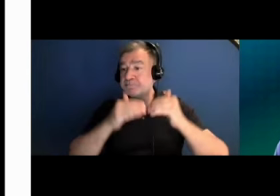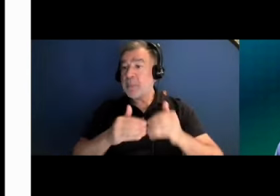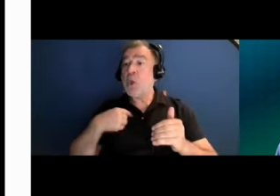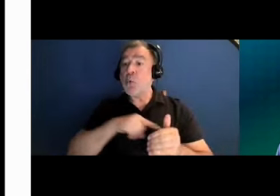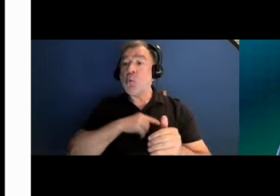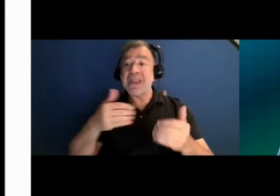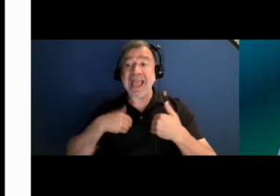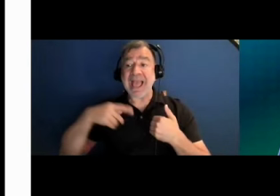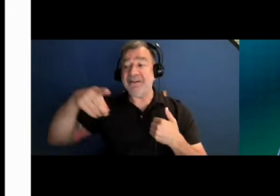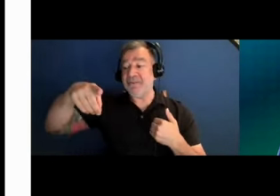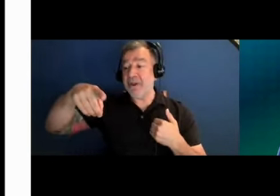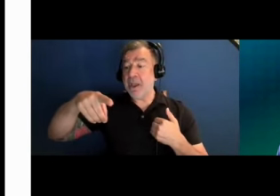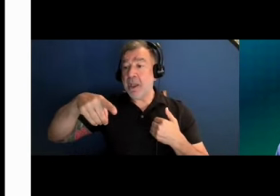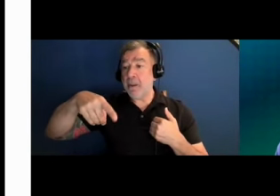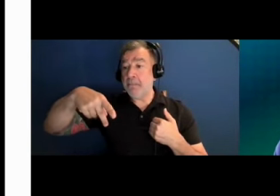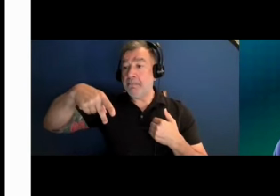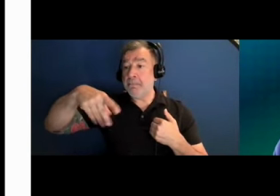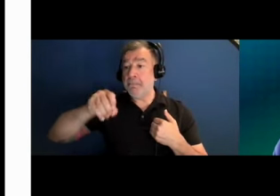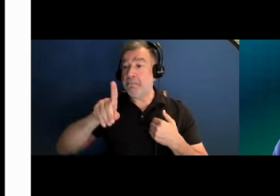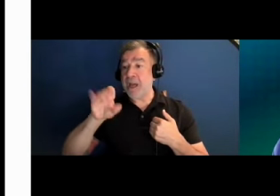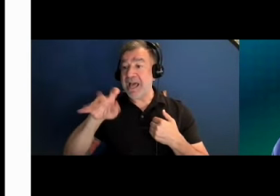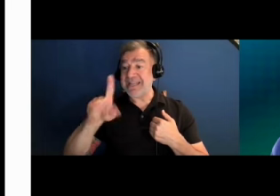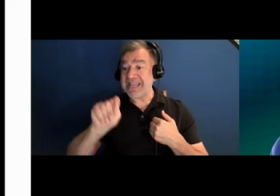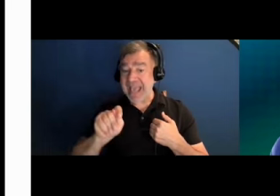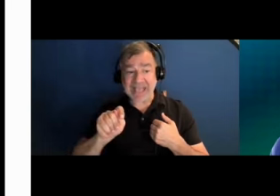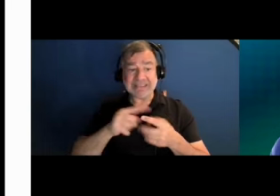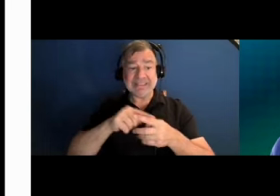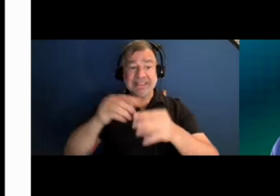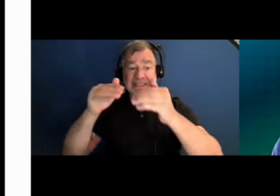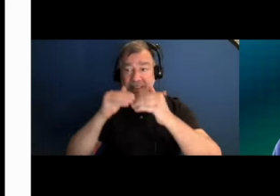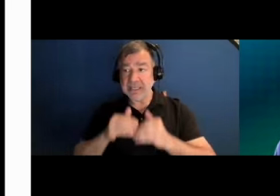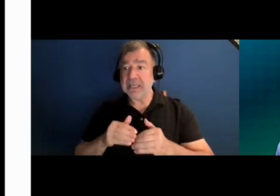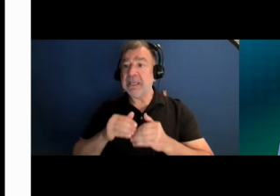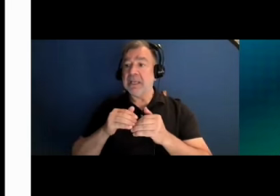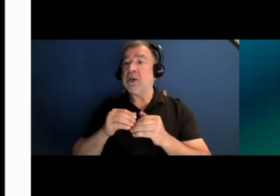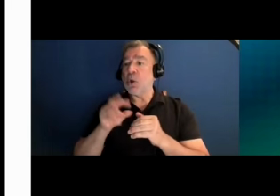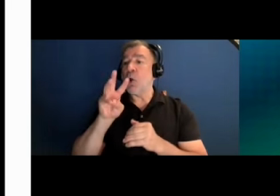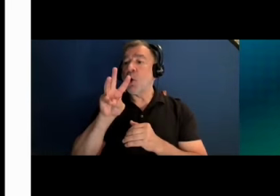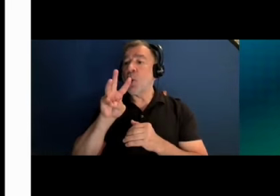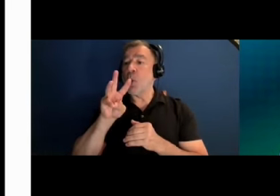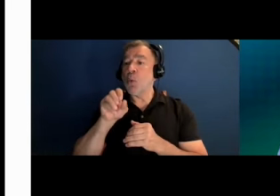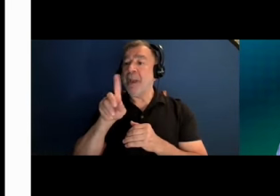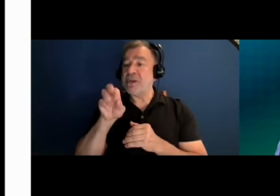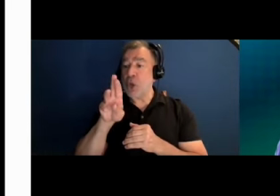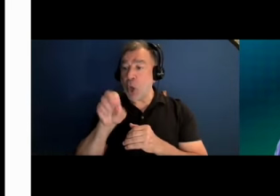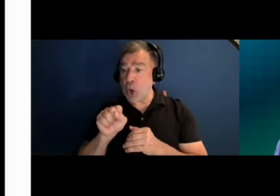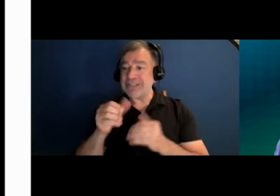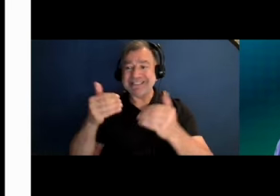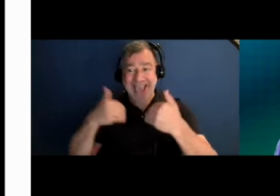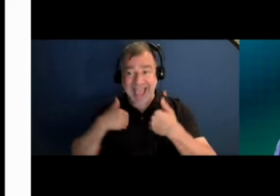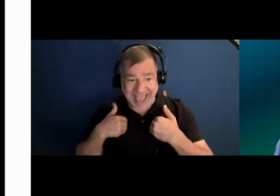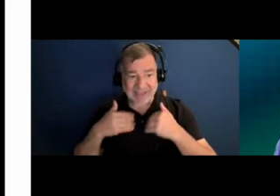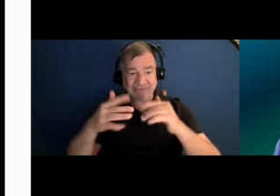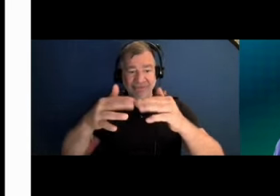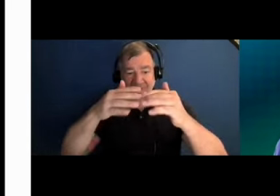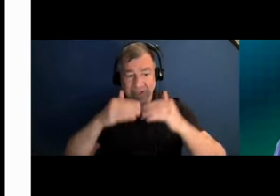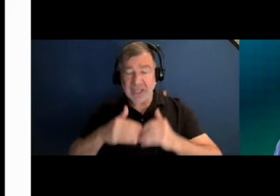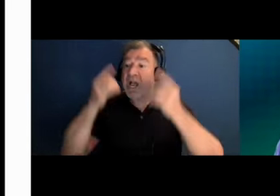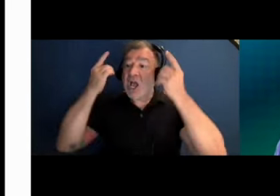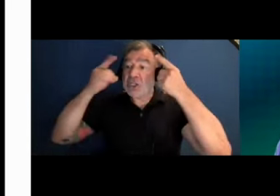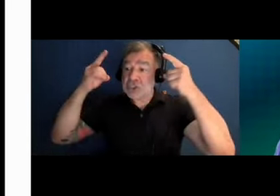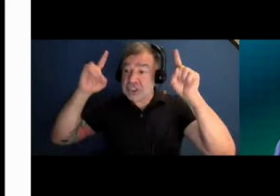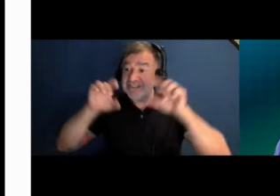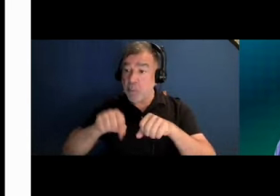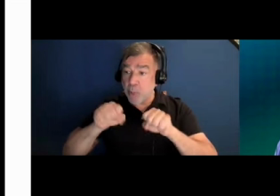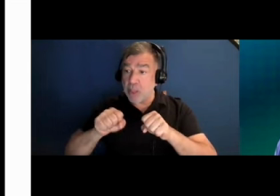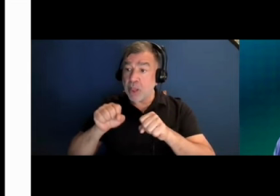we have achievable newsletters that are available, and all this is to help you along your Able journey. On